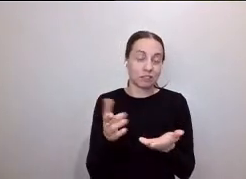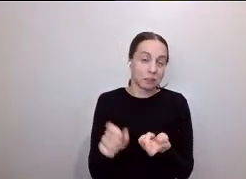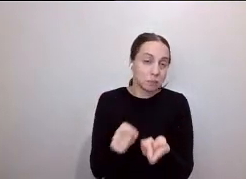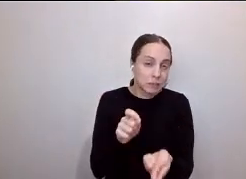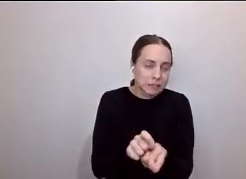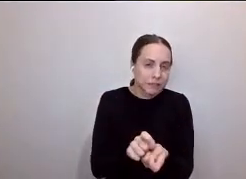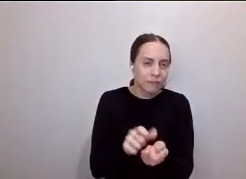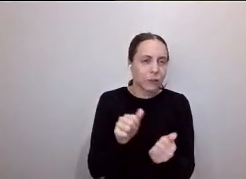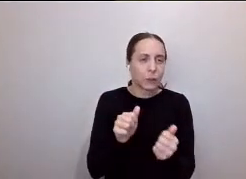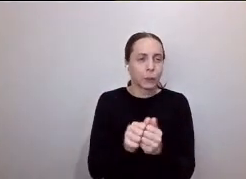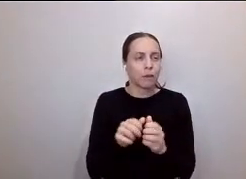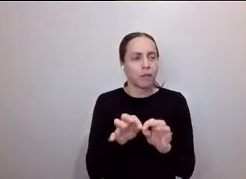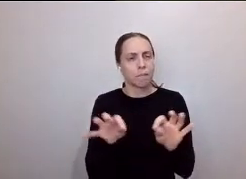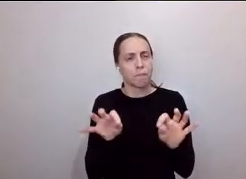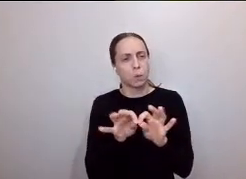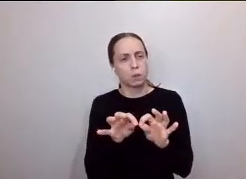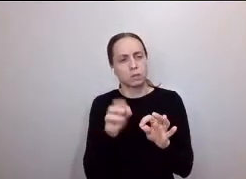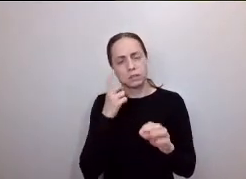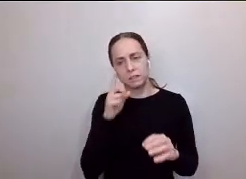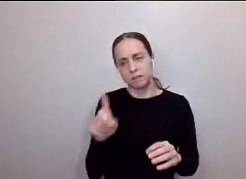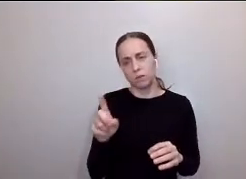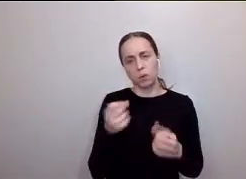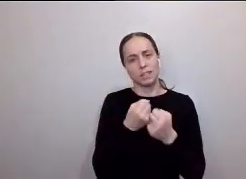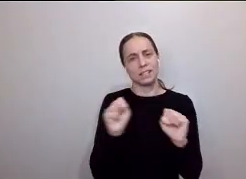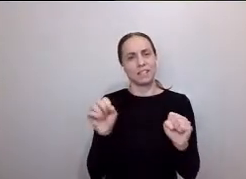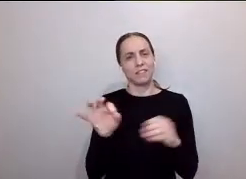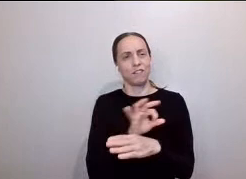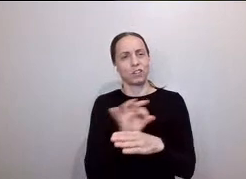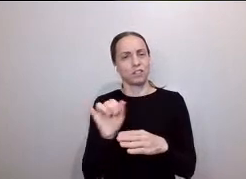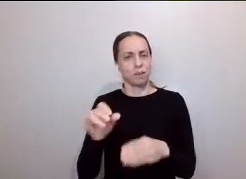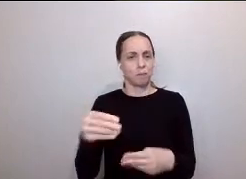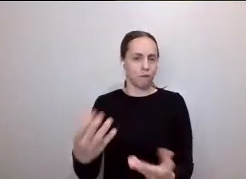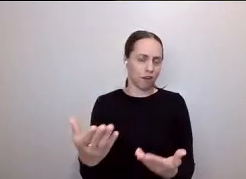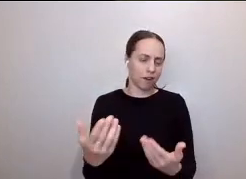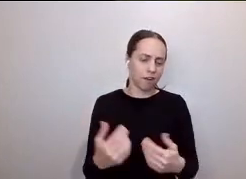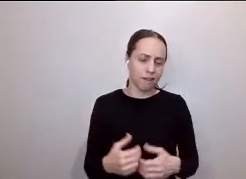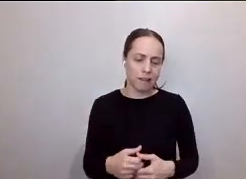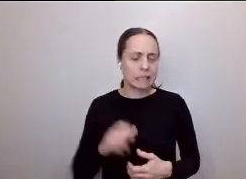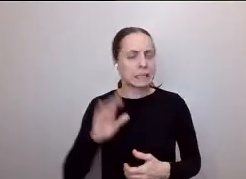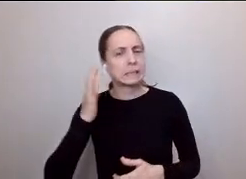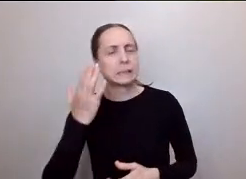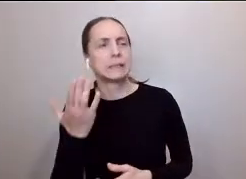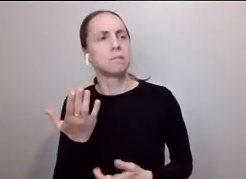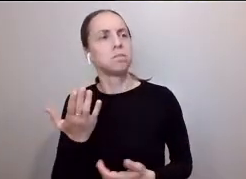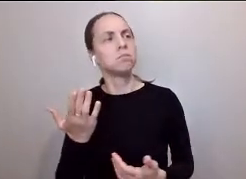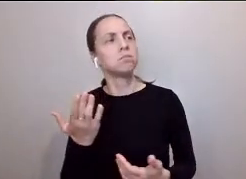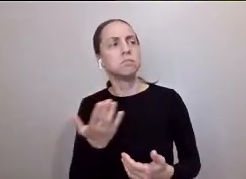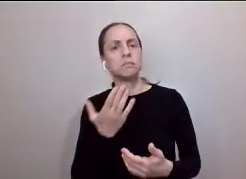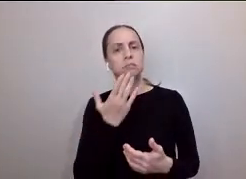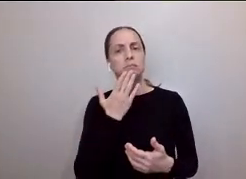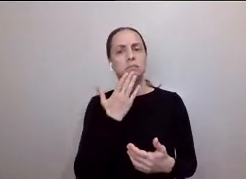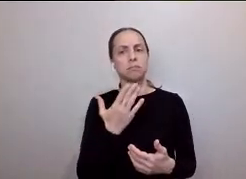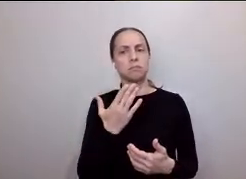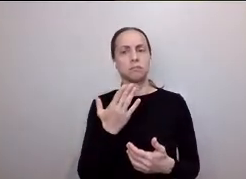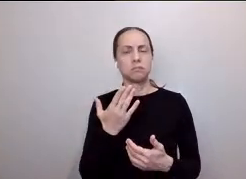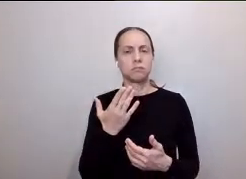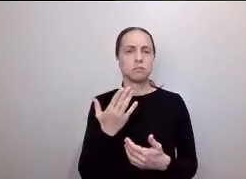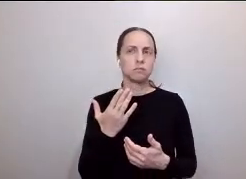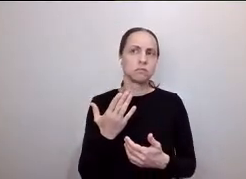of the safety function that it provides, seems to be a reasonable argument to have the state take this function